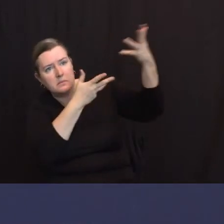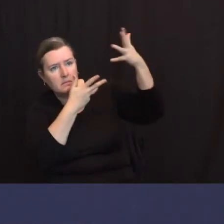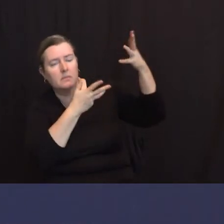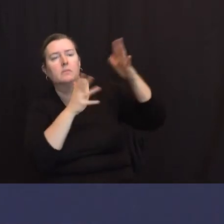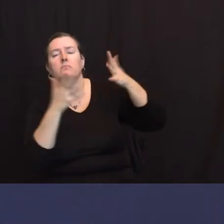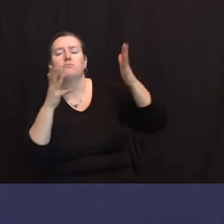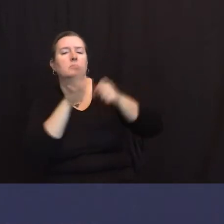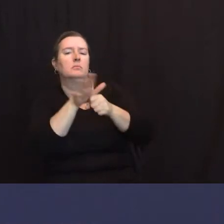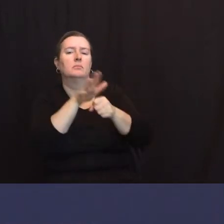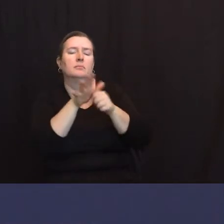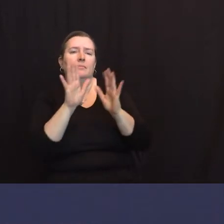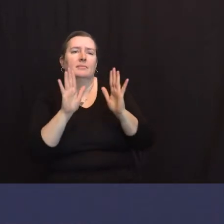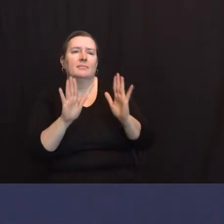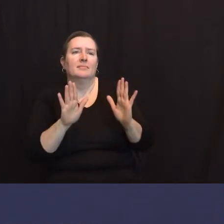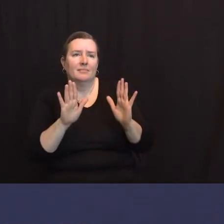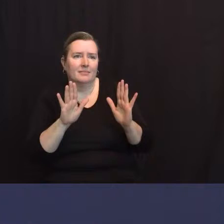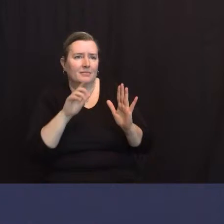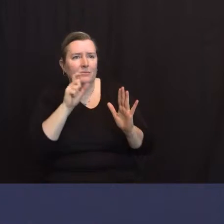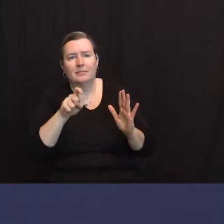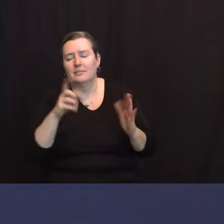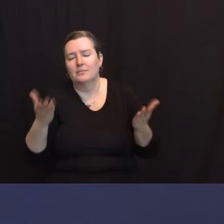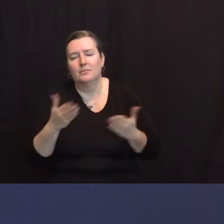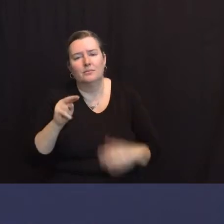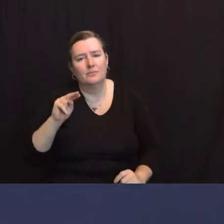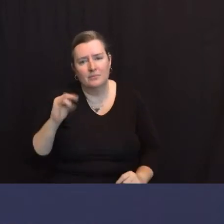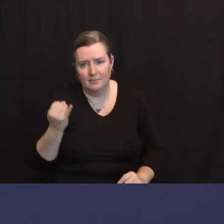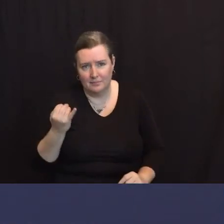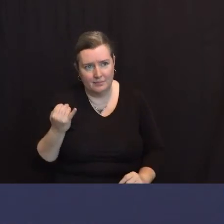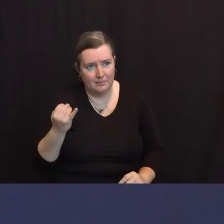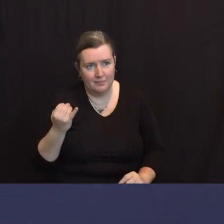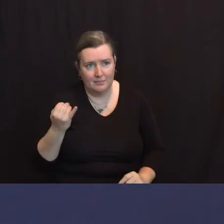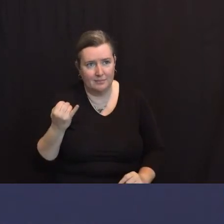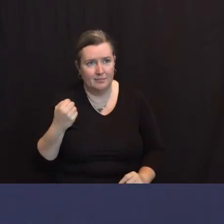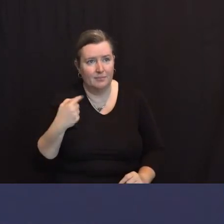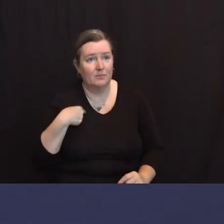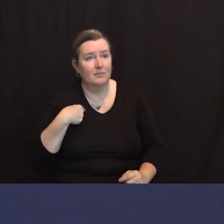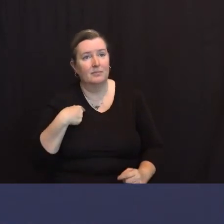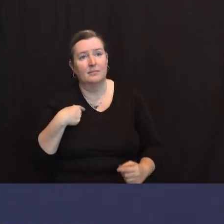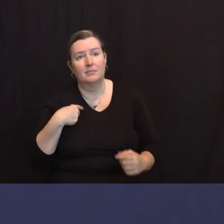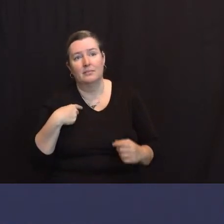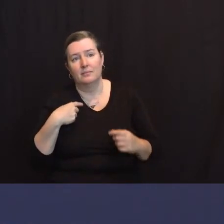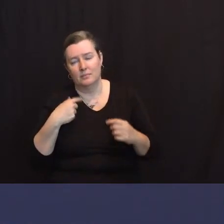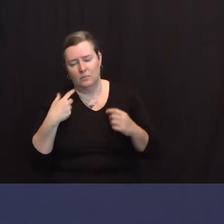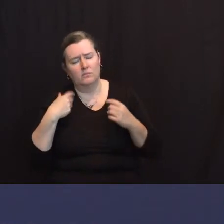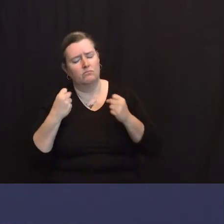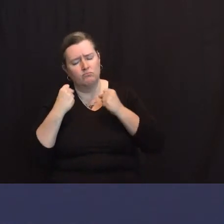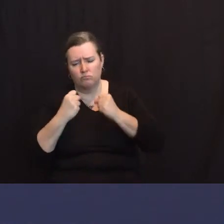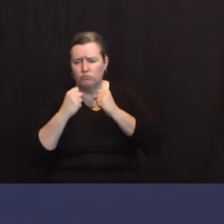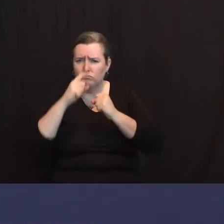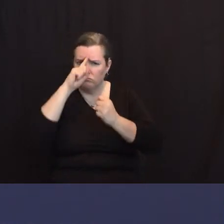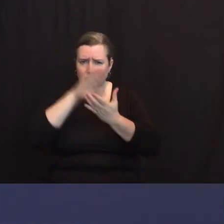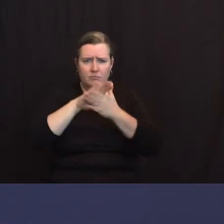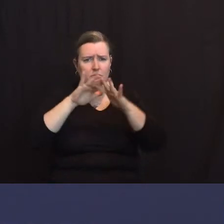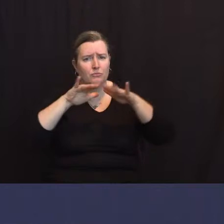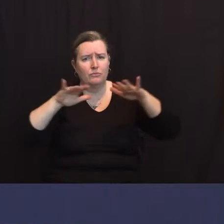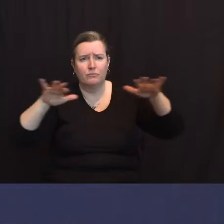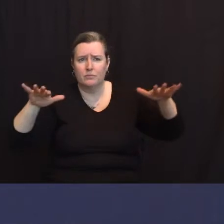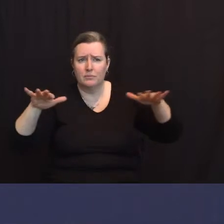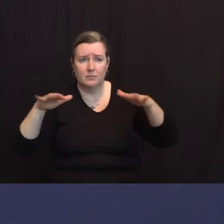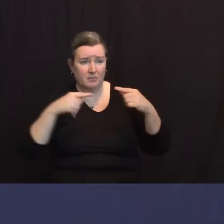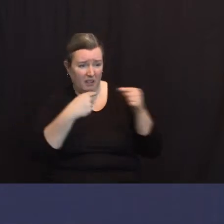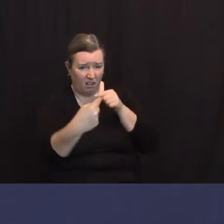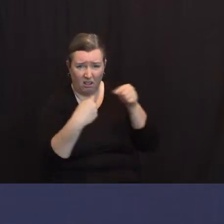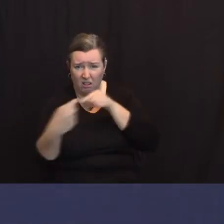most diverse state in the union is for us to be pitting one community against another, and that